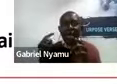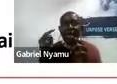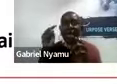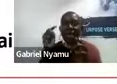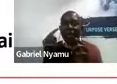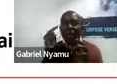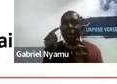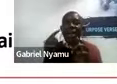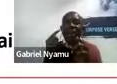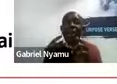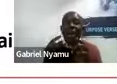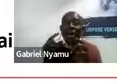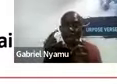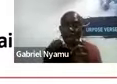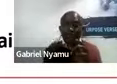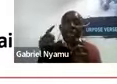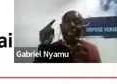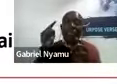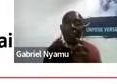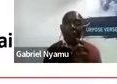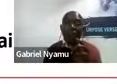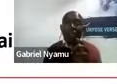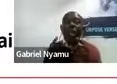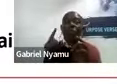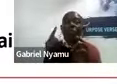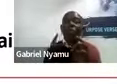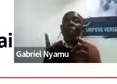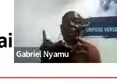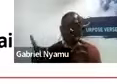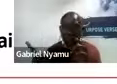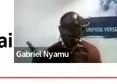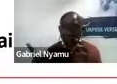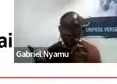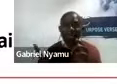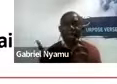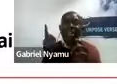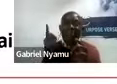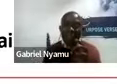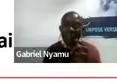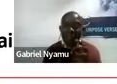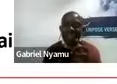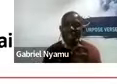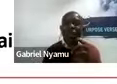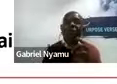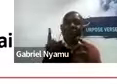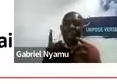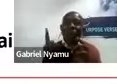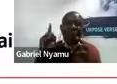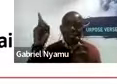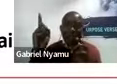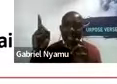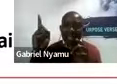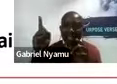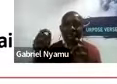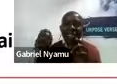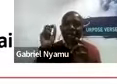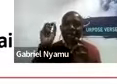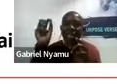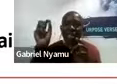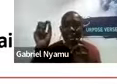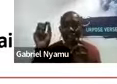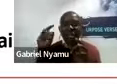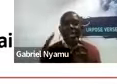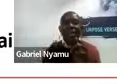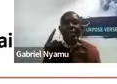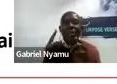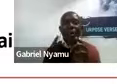everything. And that's where the purpose lies. So in the purpose, you'll be paid for. In the purpose, you'll find what the world needs, because there's a